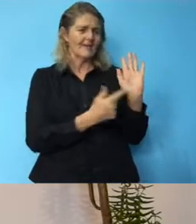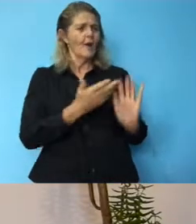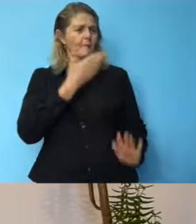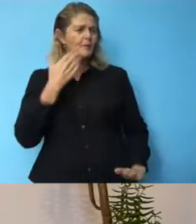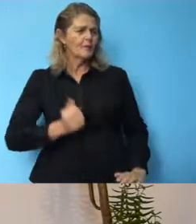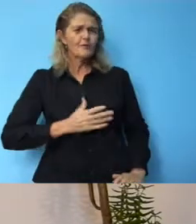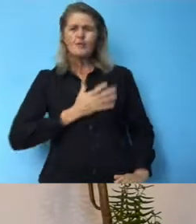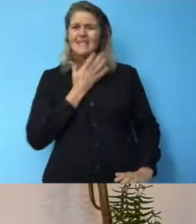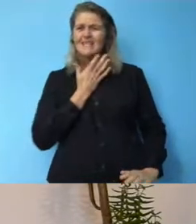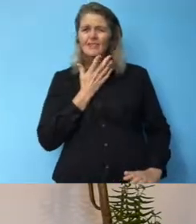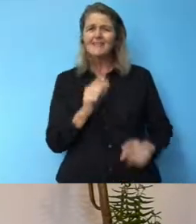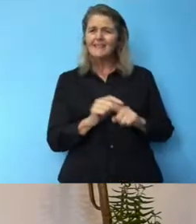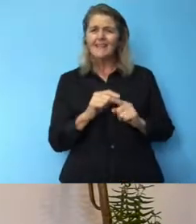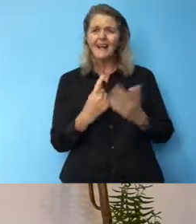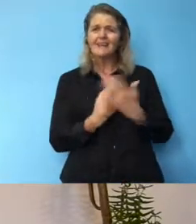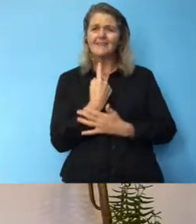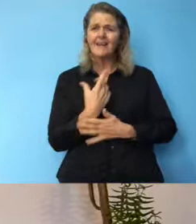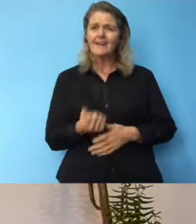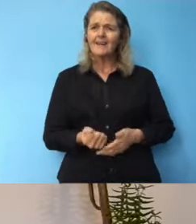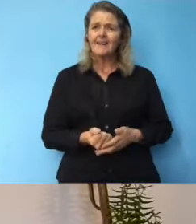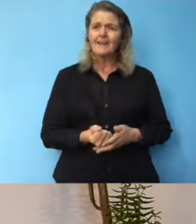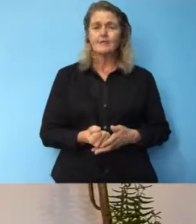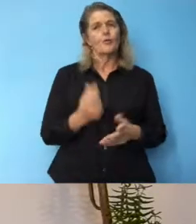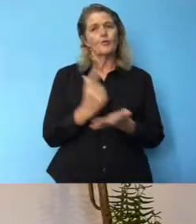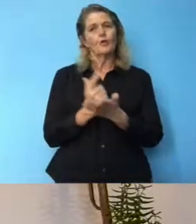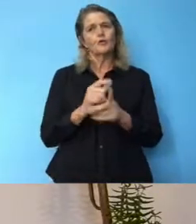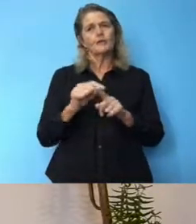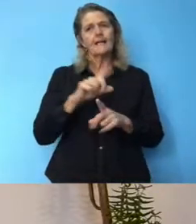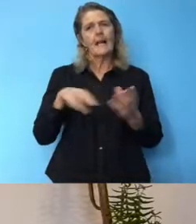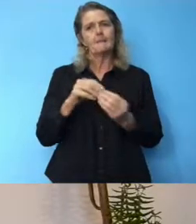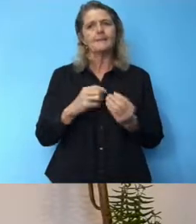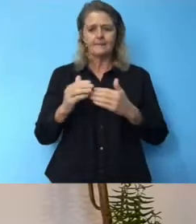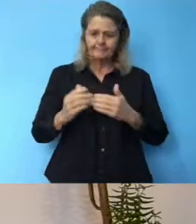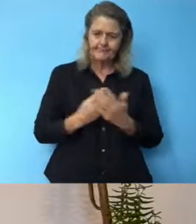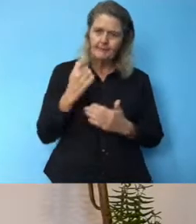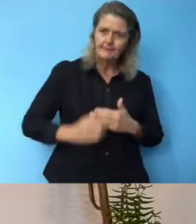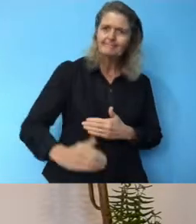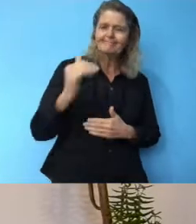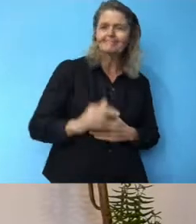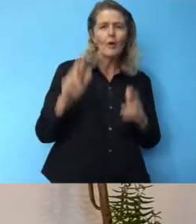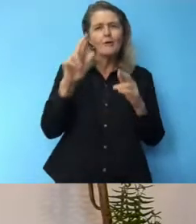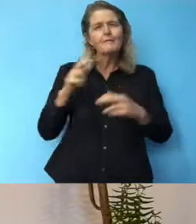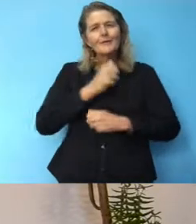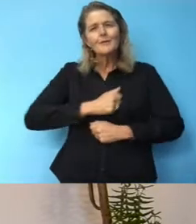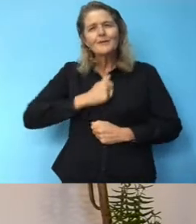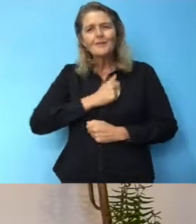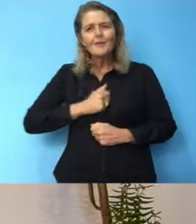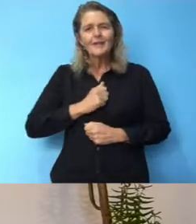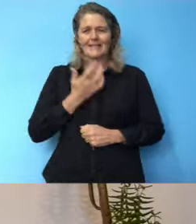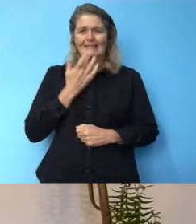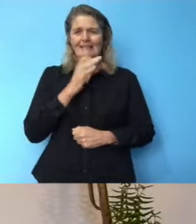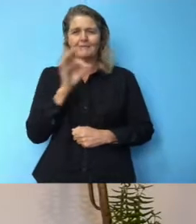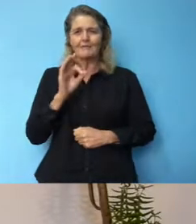beautiful, interesting palette happening. So there's a lot of colour mixing to come. So yeah, hopefully you guys enjoyed it. If not, you just